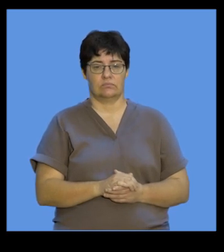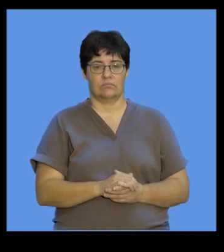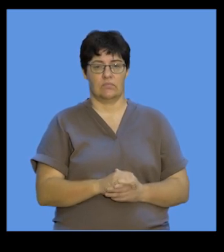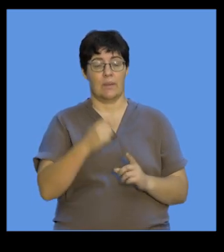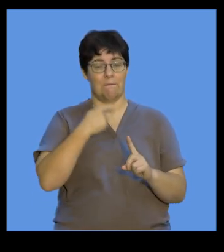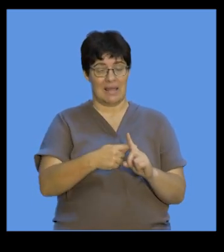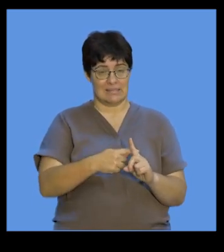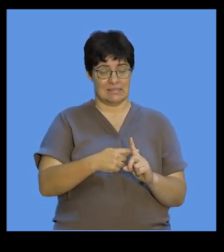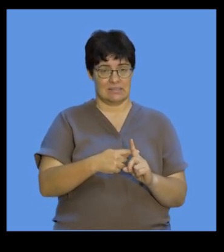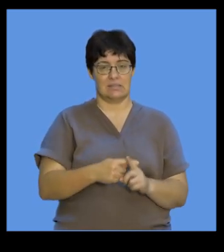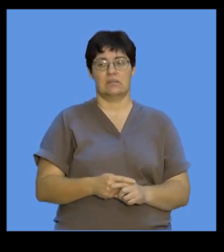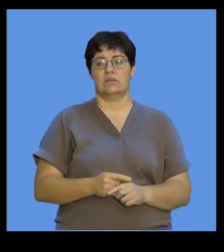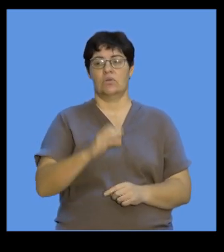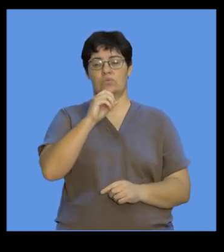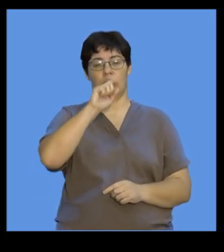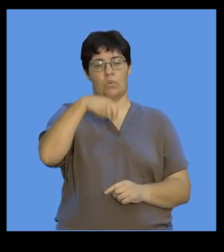plus